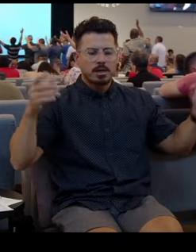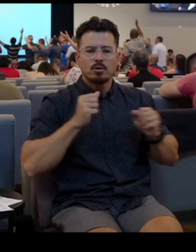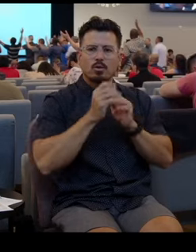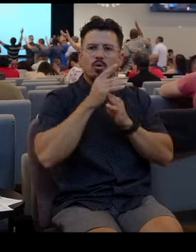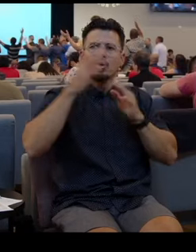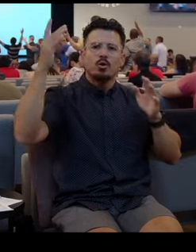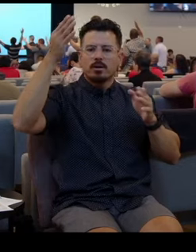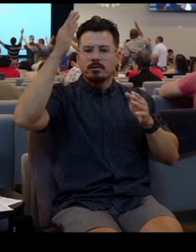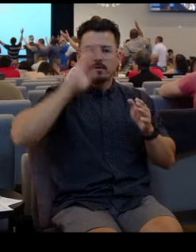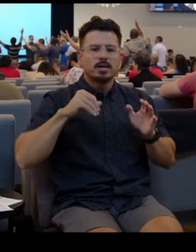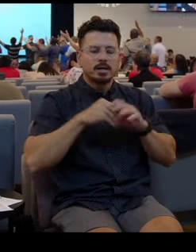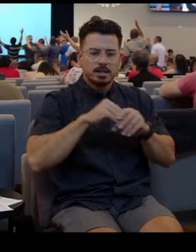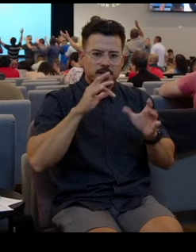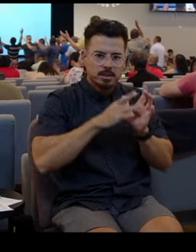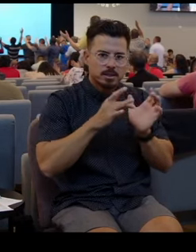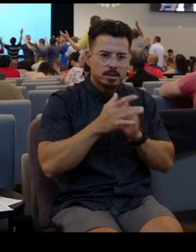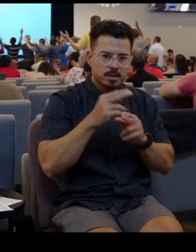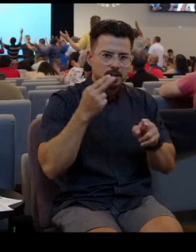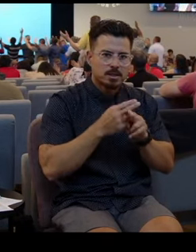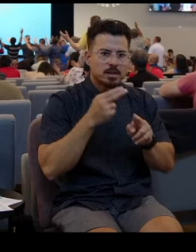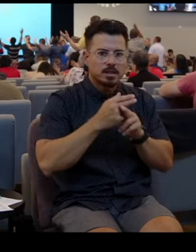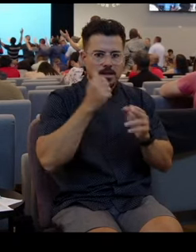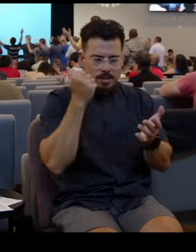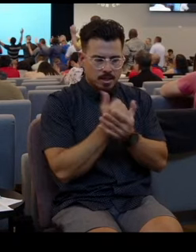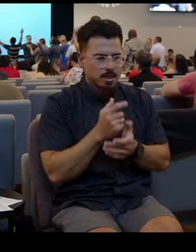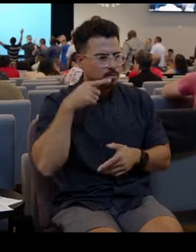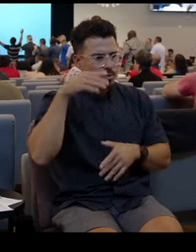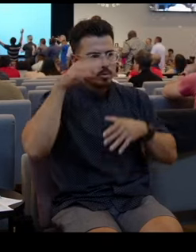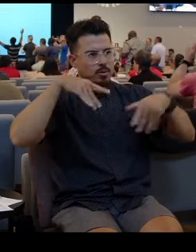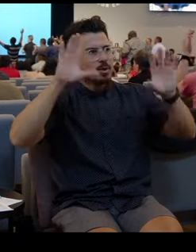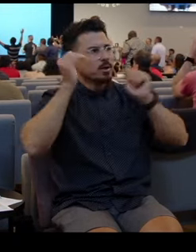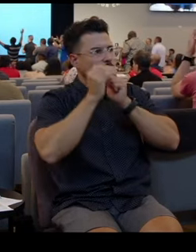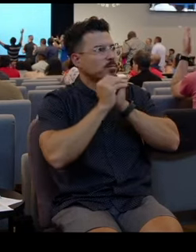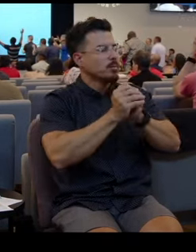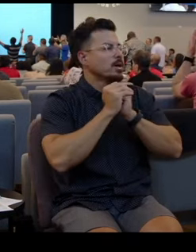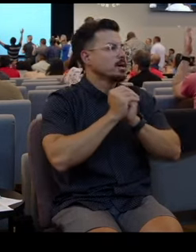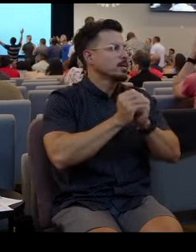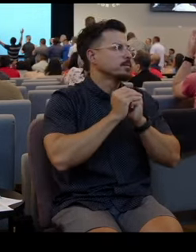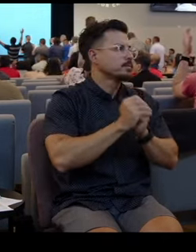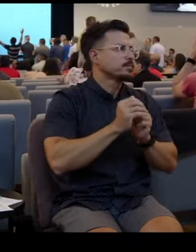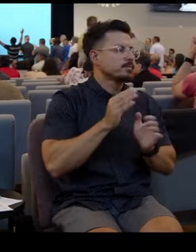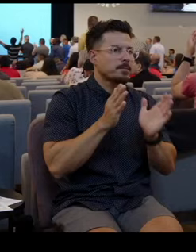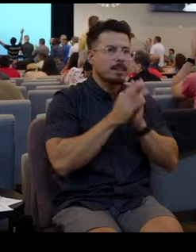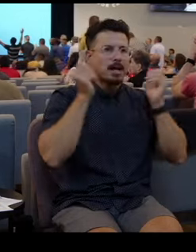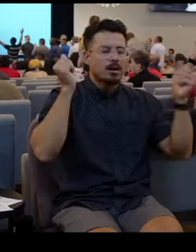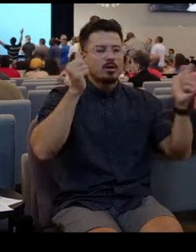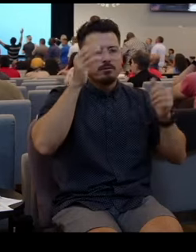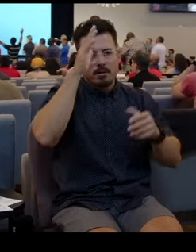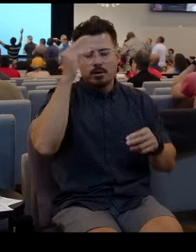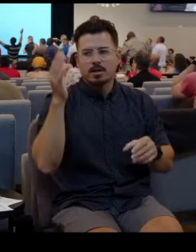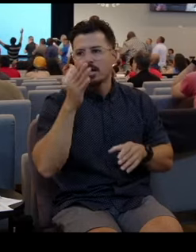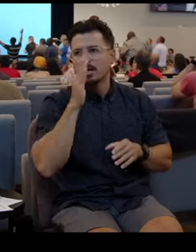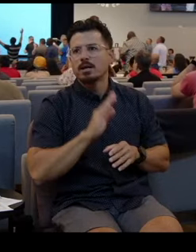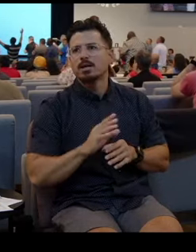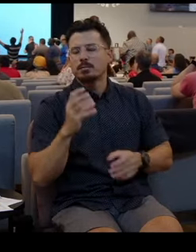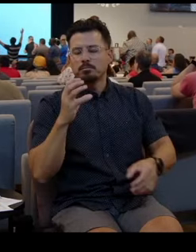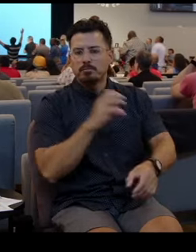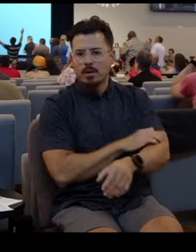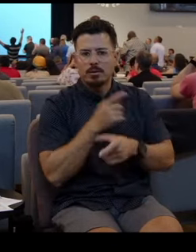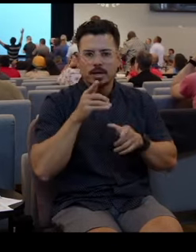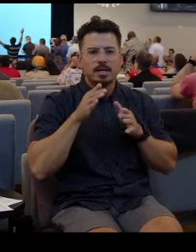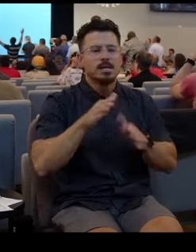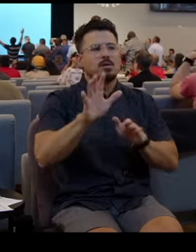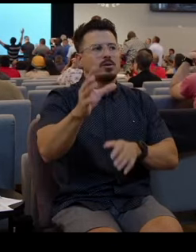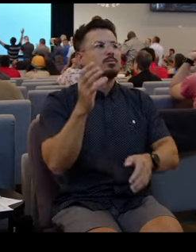God. In Jesus' name, amen. Let's just give God praise right now. Hallelujah. Father God, your power. God, let your